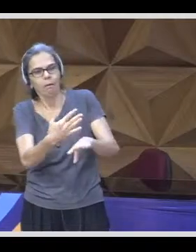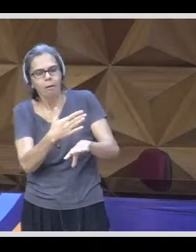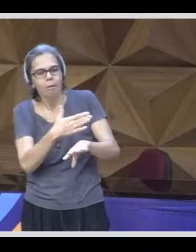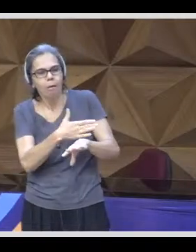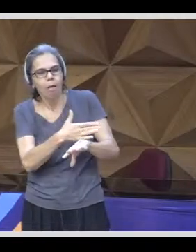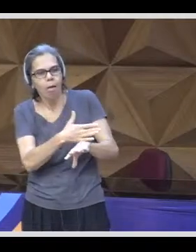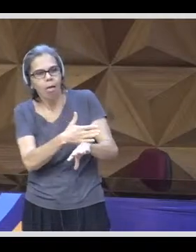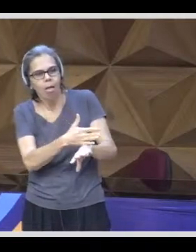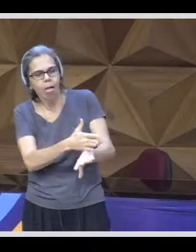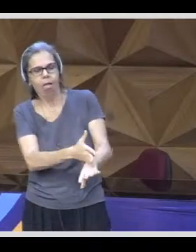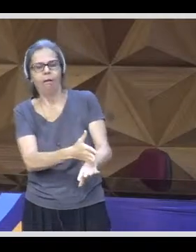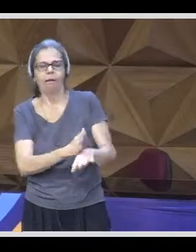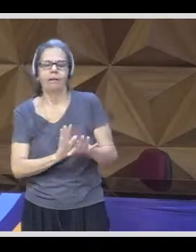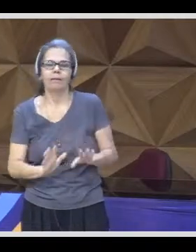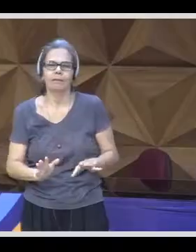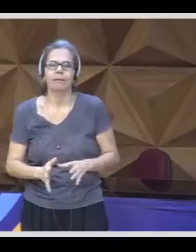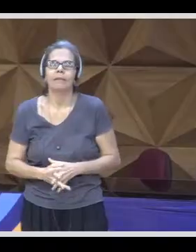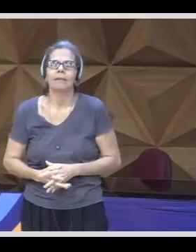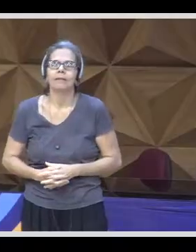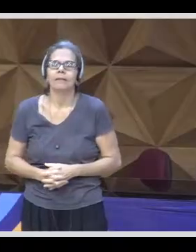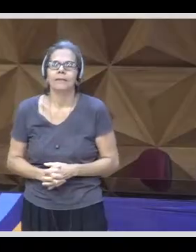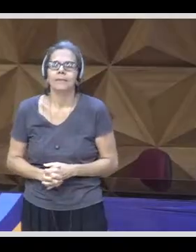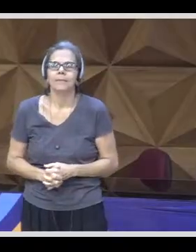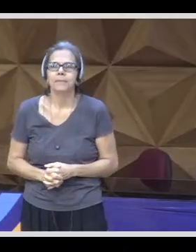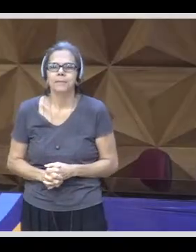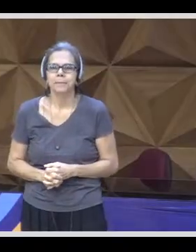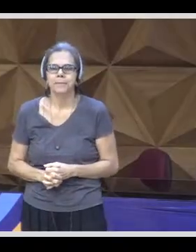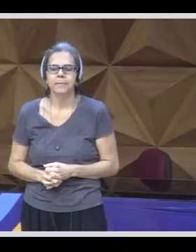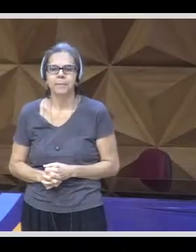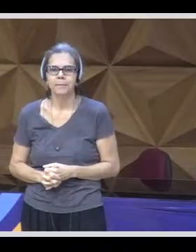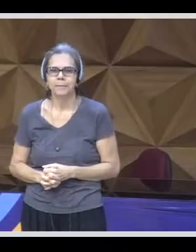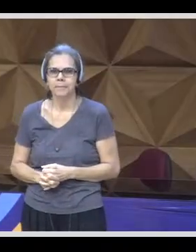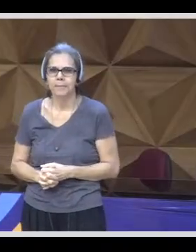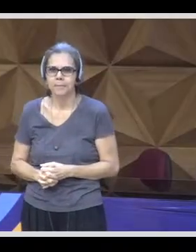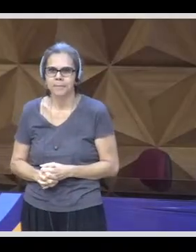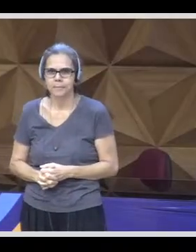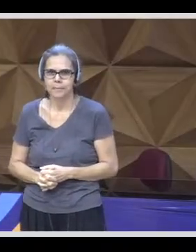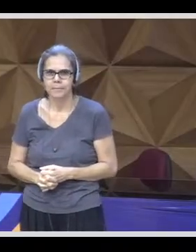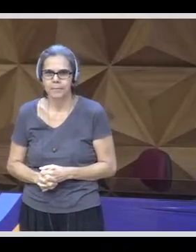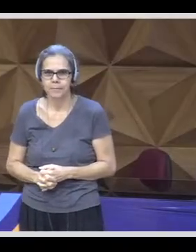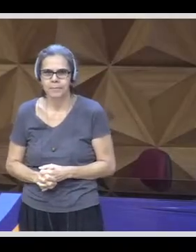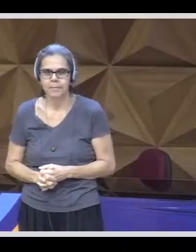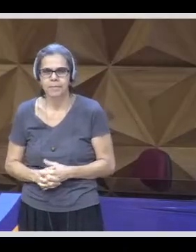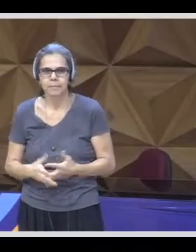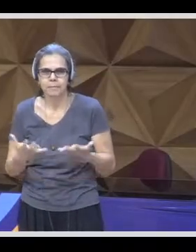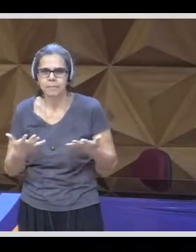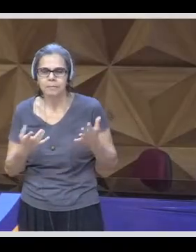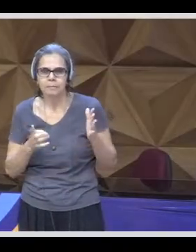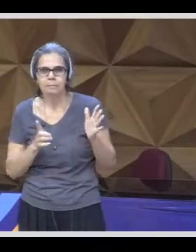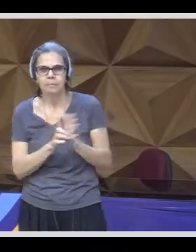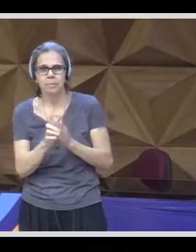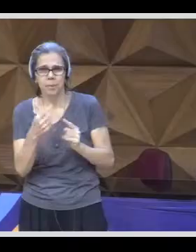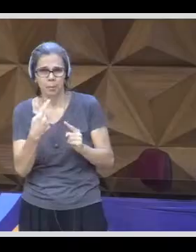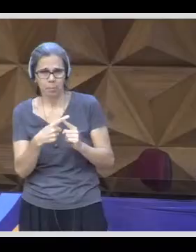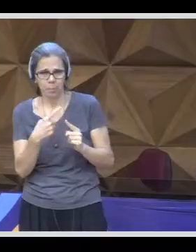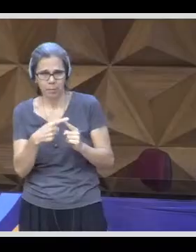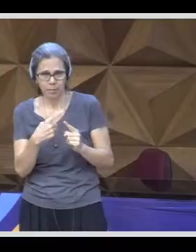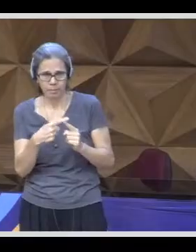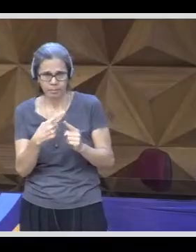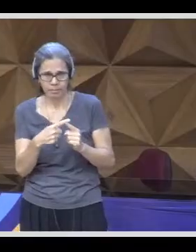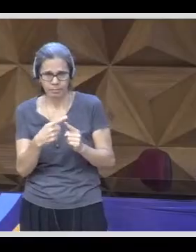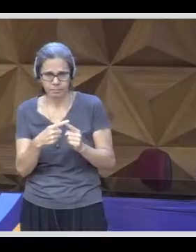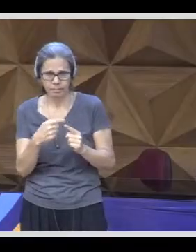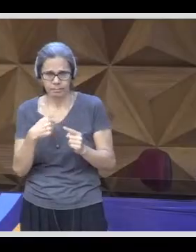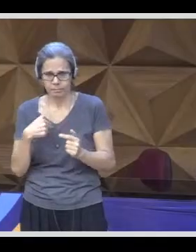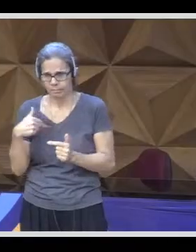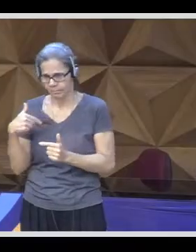exactly. This was great. I have a question because I'm working on more on visualization, information visualization. I